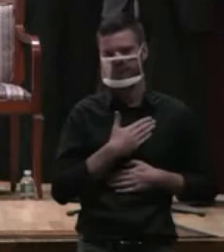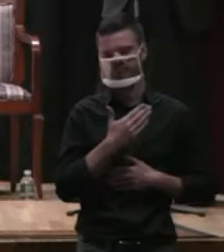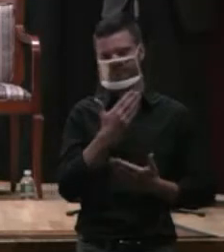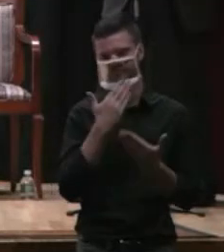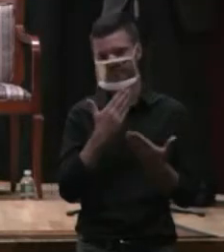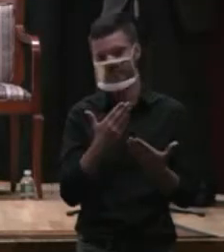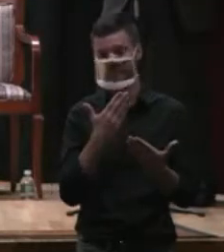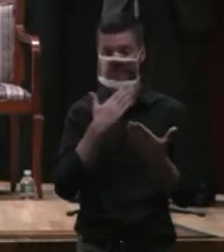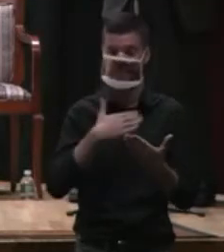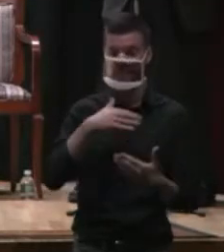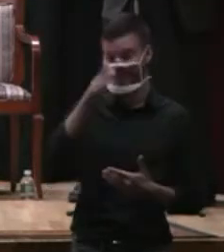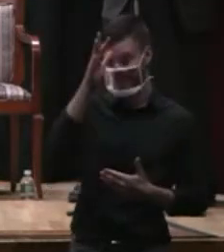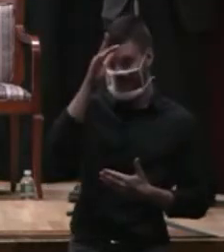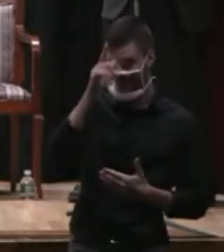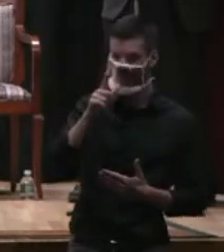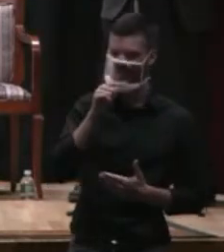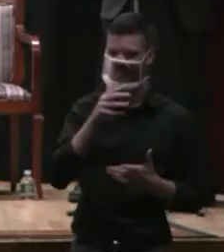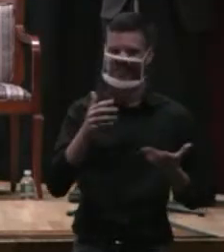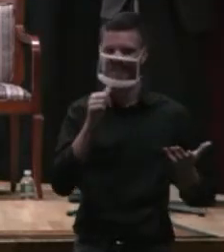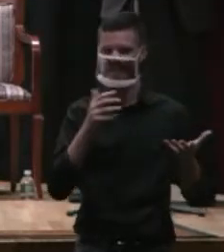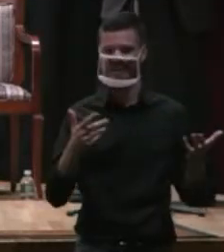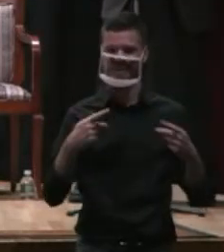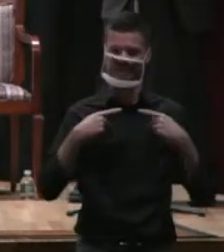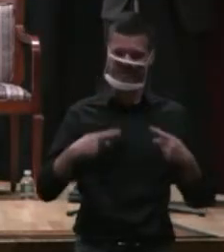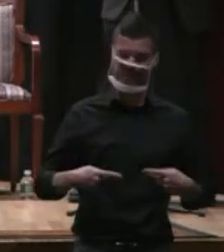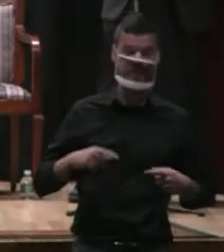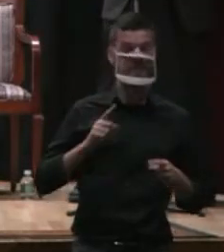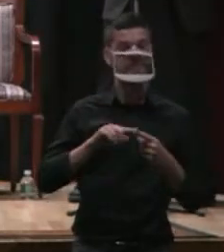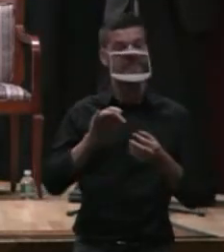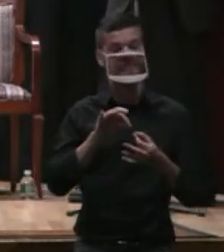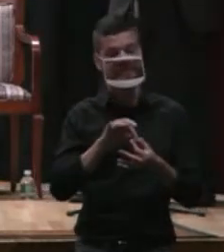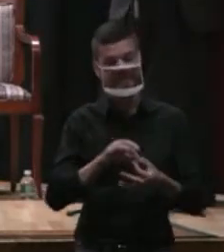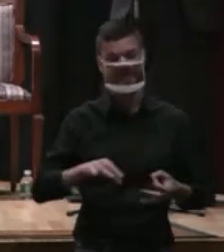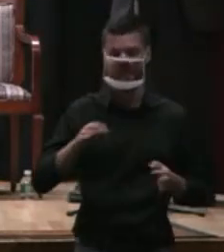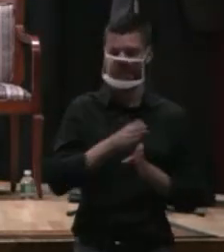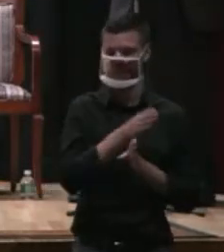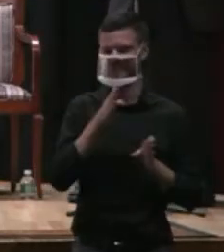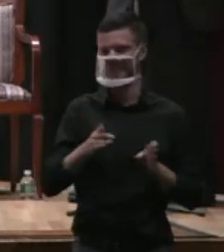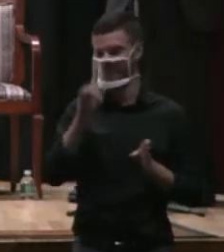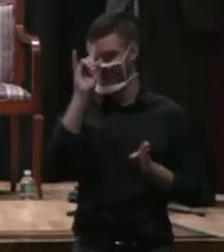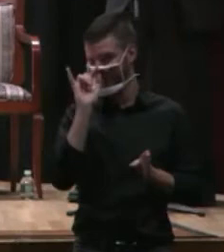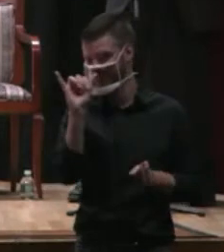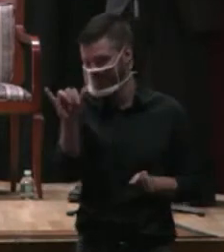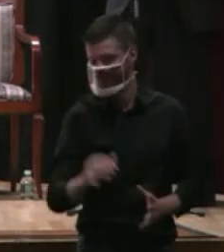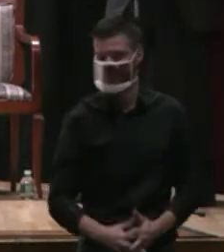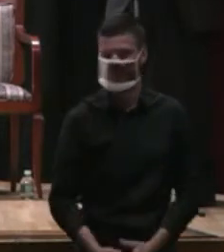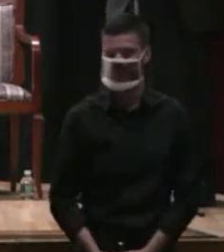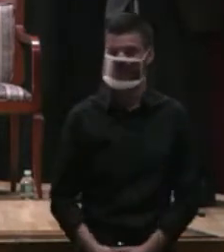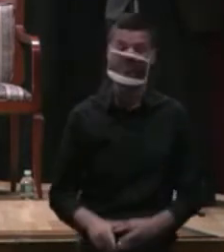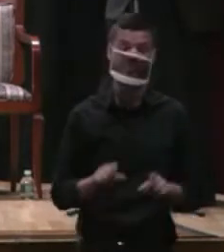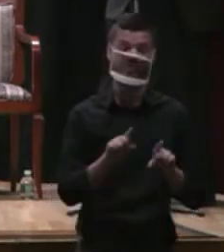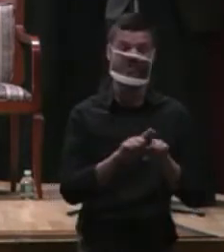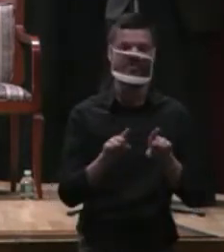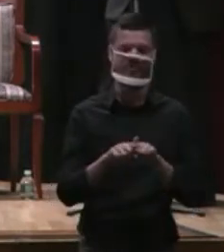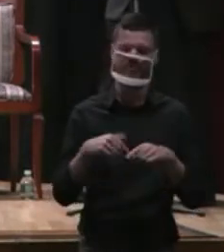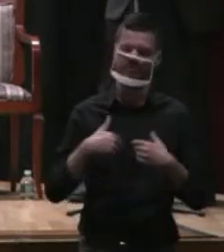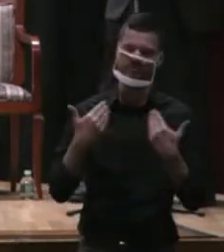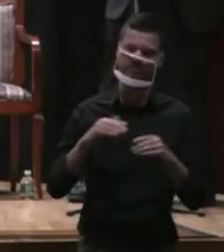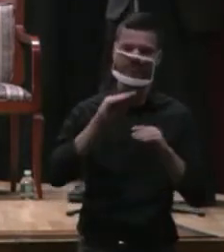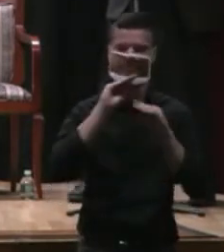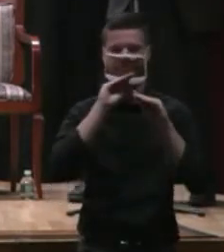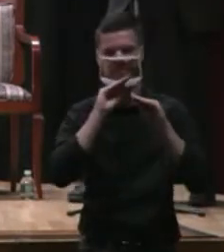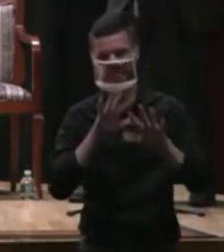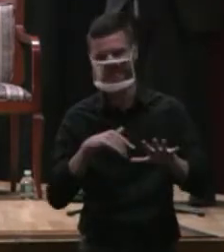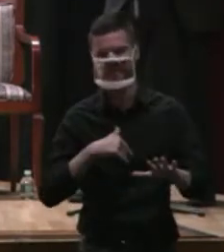thank you to my father, who is not here physically, but his spirit will be beside me forever. Also, I'm so blessed to